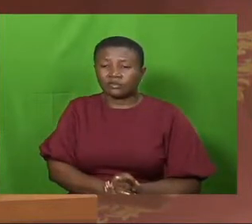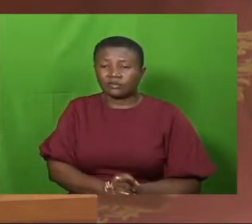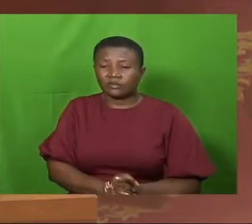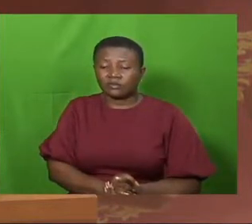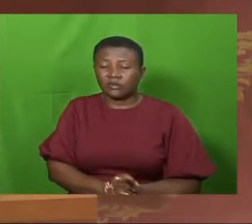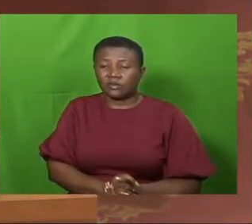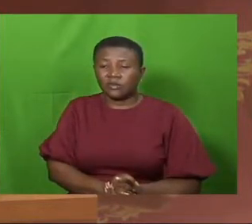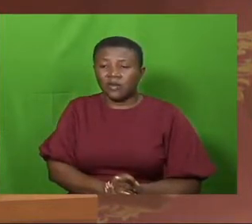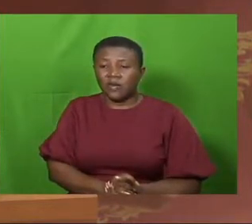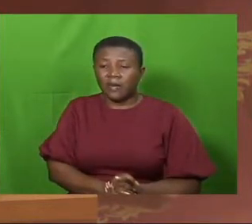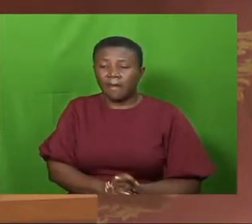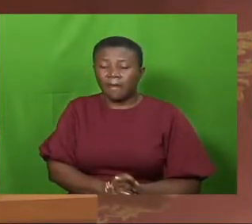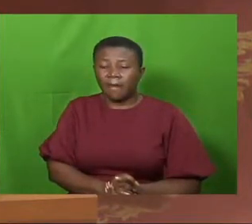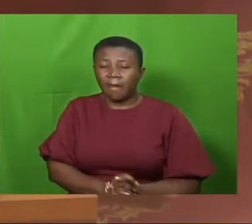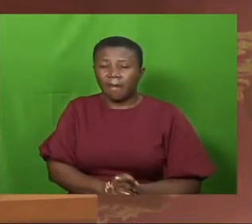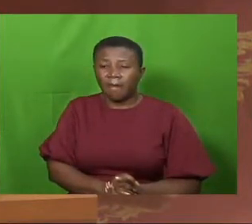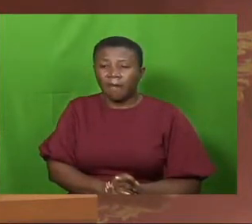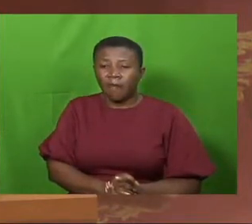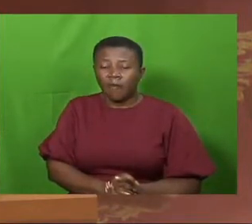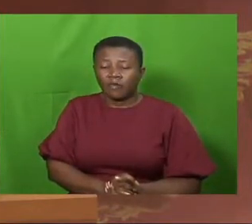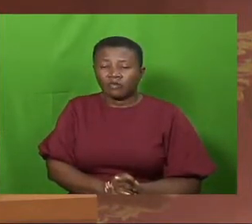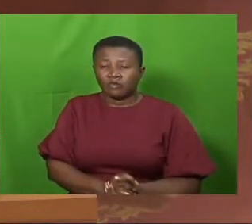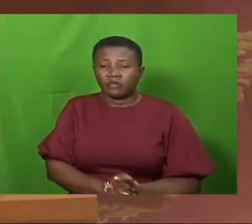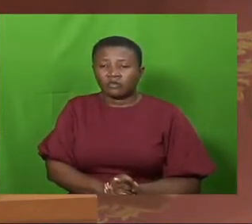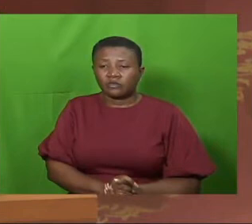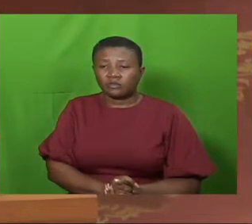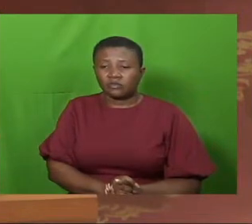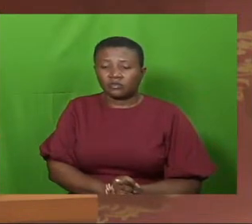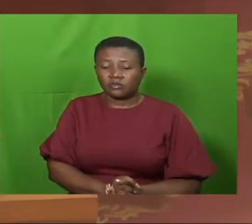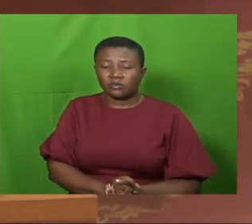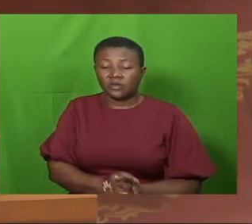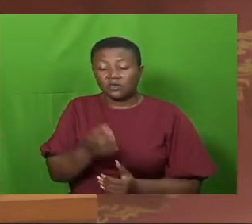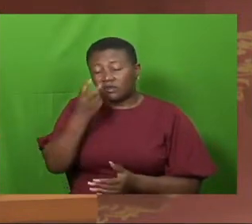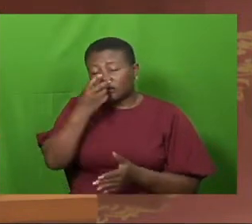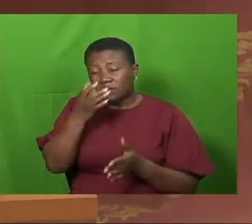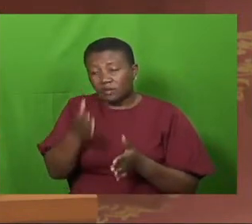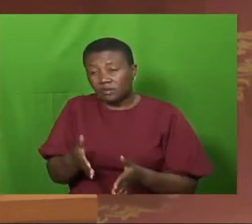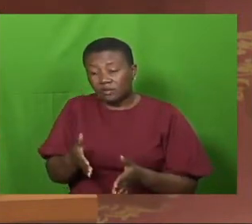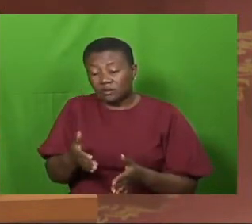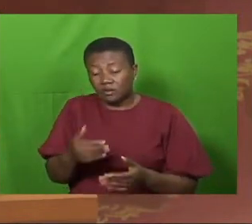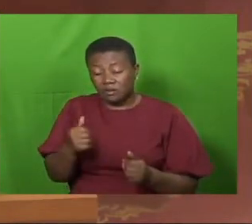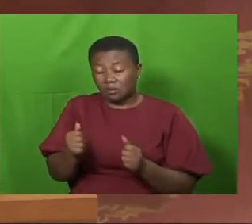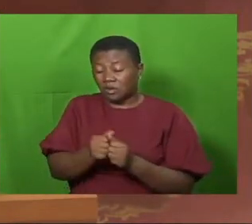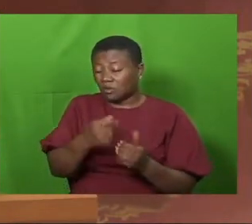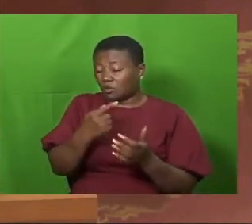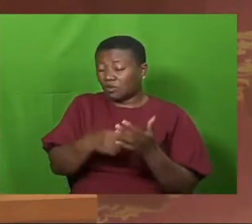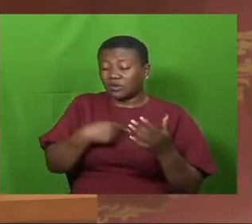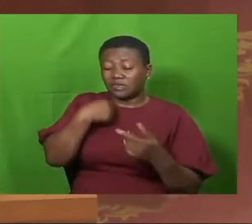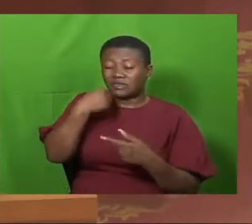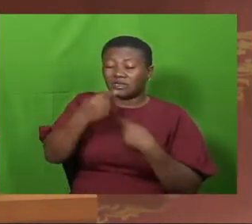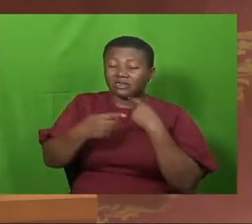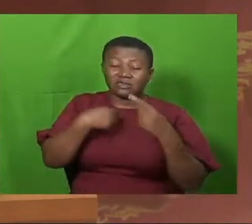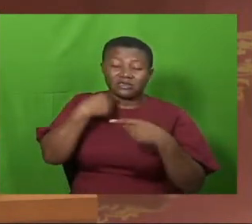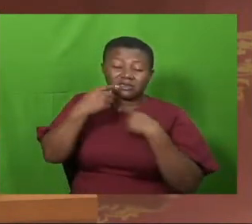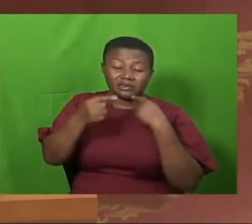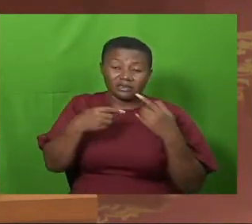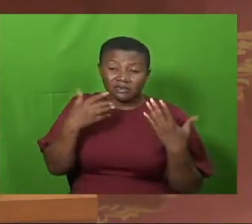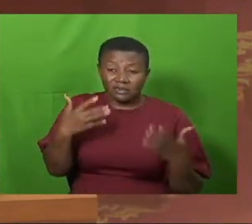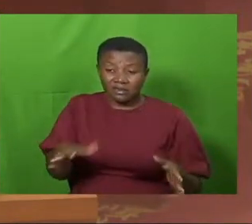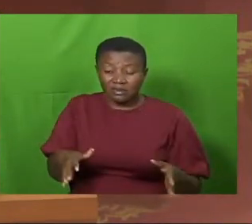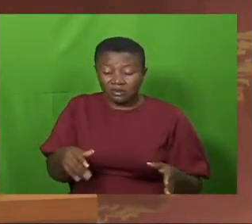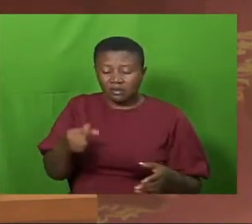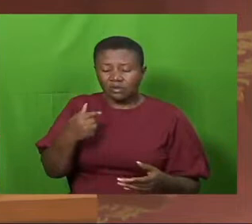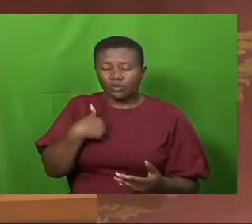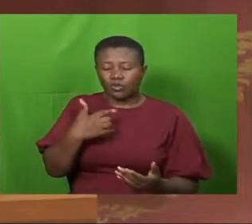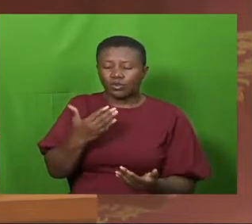of us by our own rules of the House. Mr. Speaker, having said this, I would want to